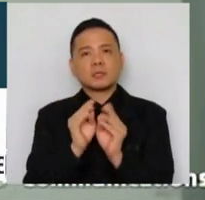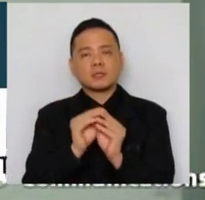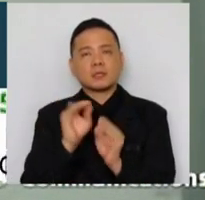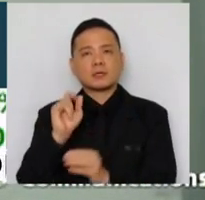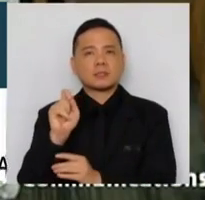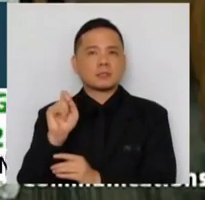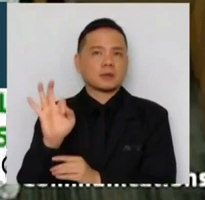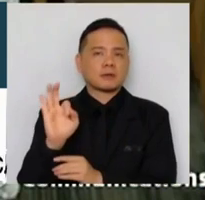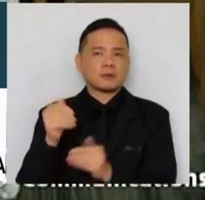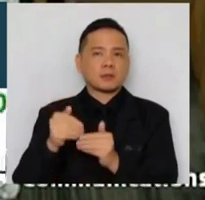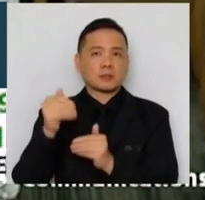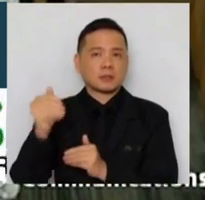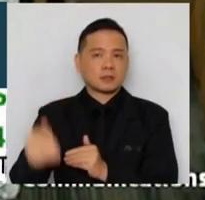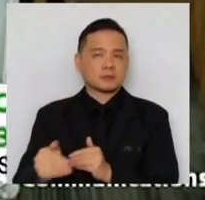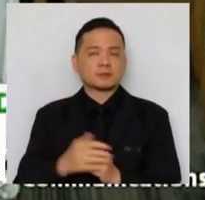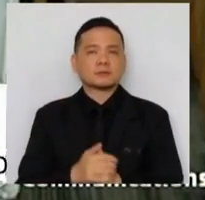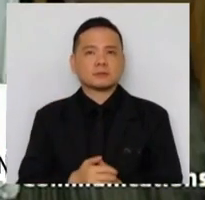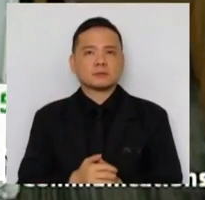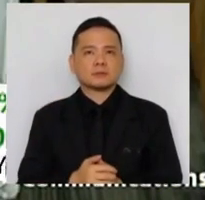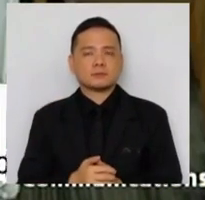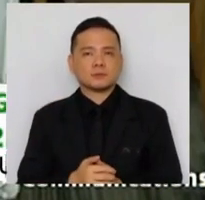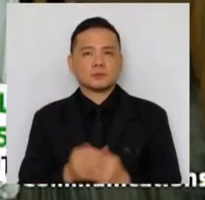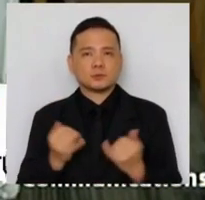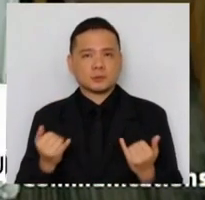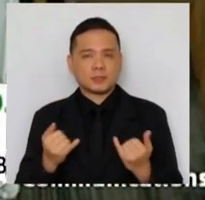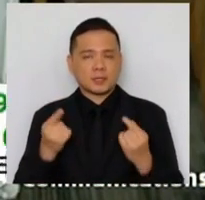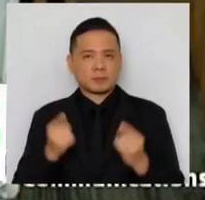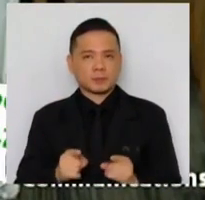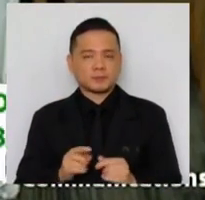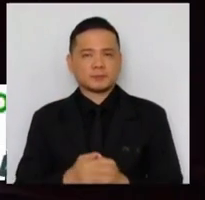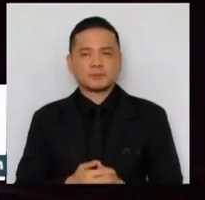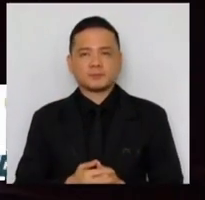Force on COVID-19 today.